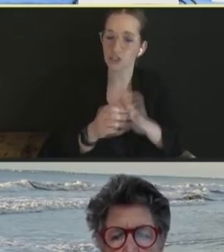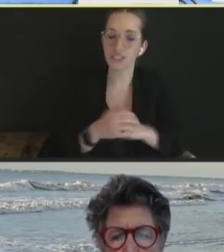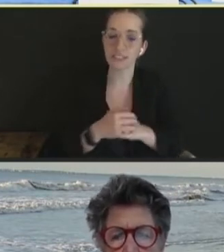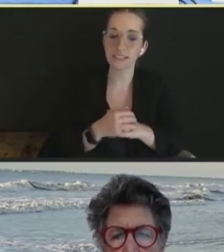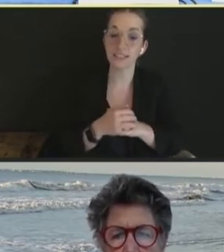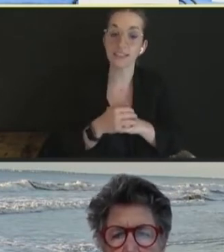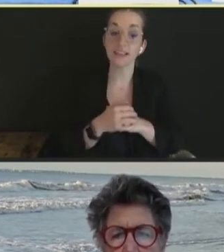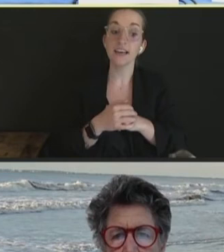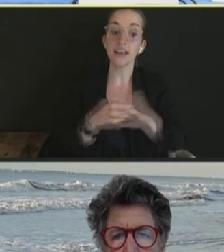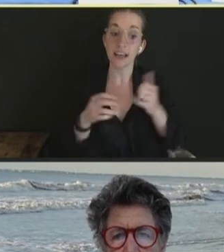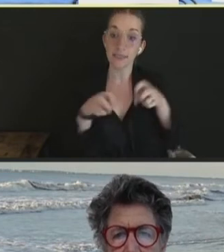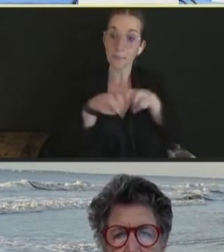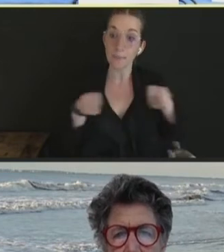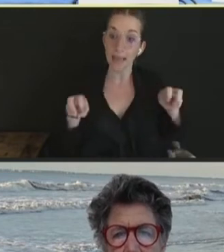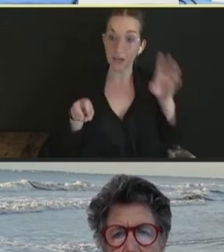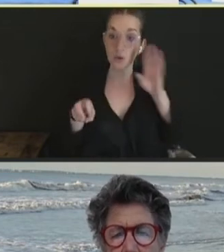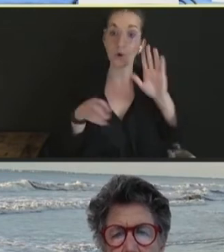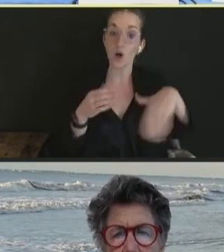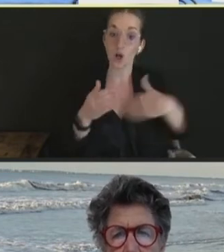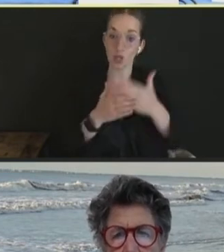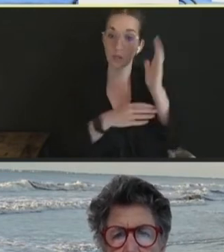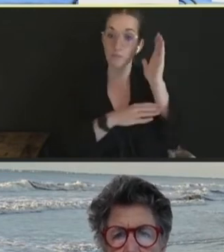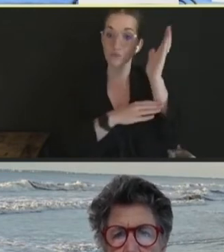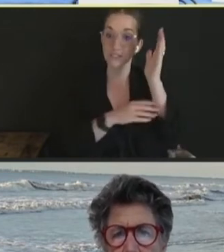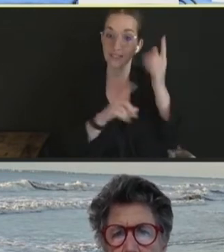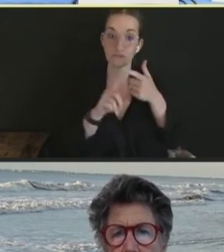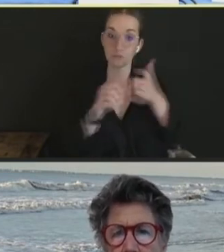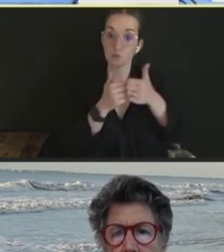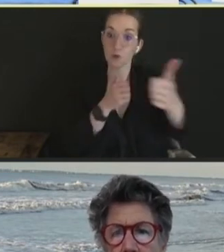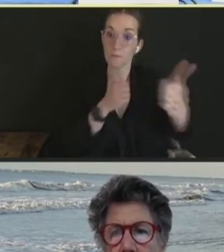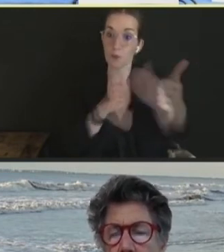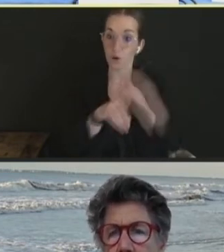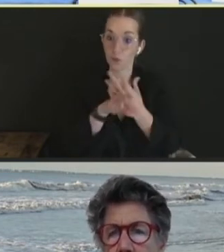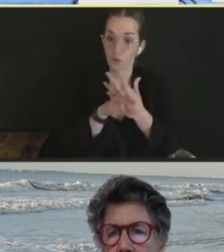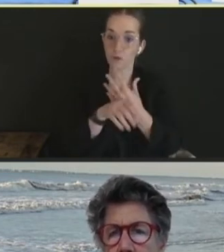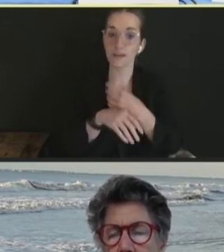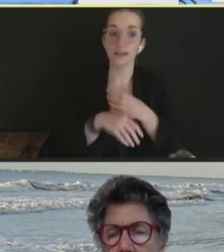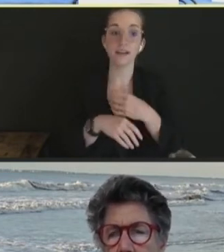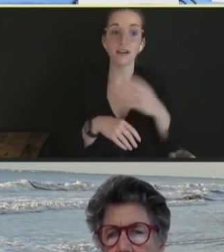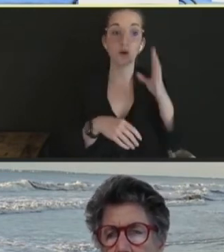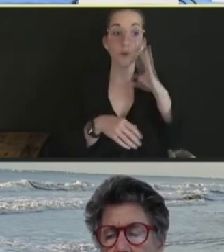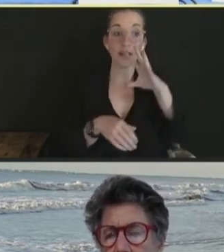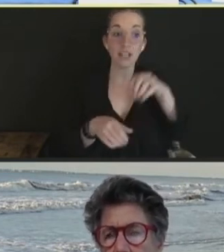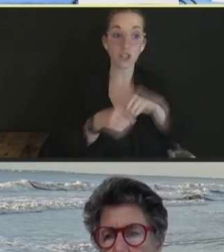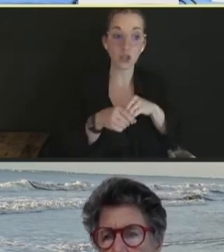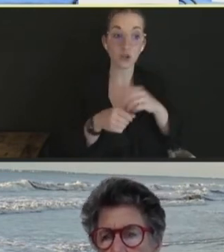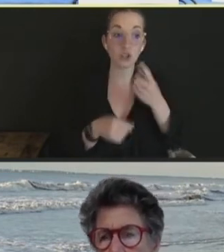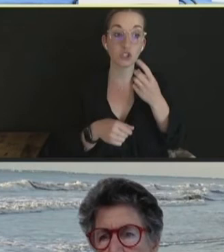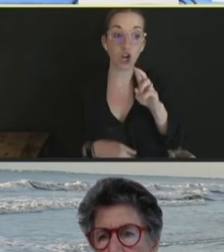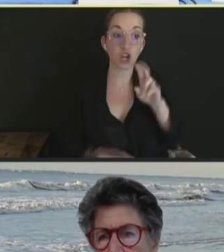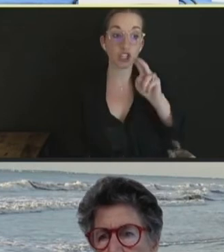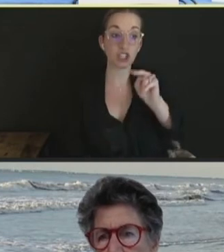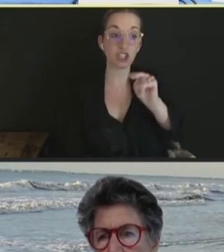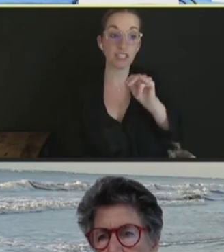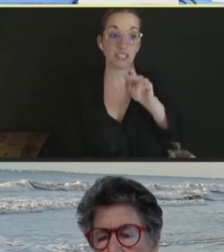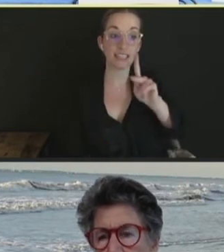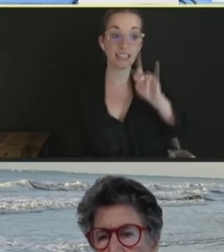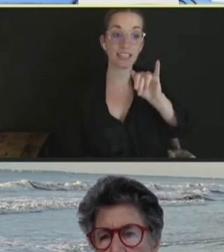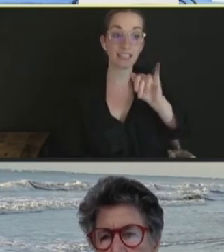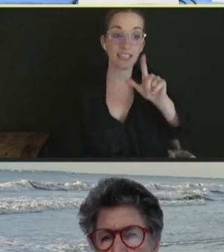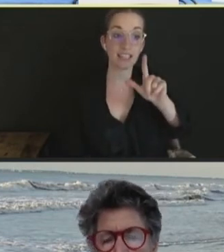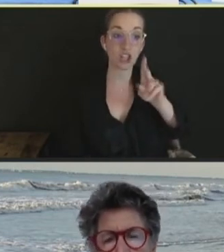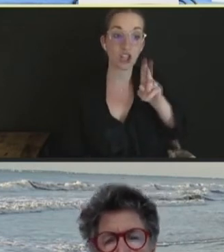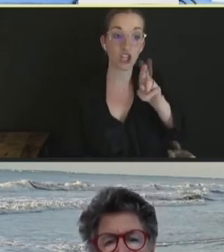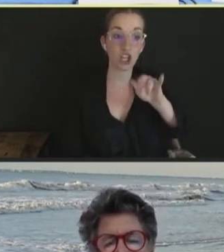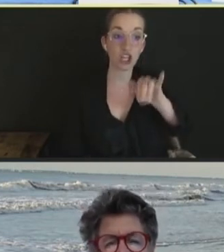presenting remotely. The panel will include Dr. Nikki Lurie from CEPI, Dr. Tiziana